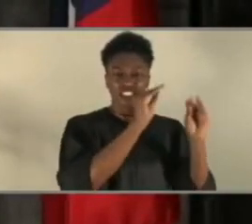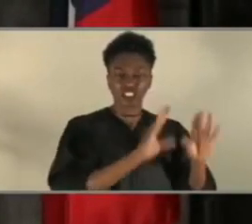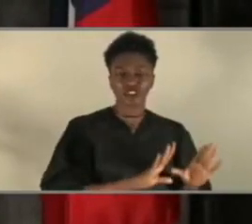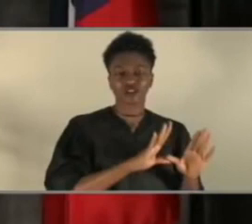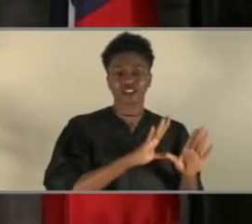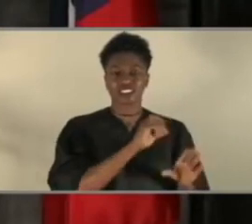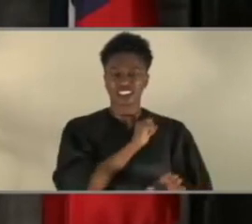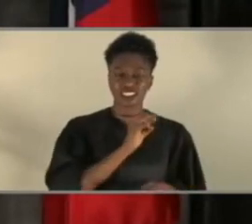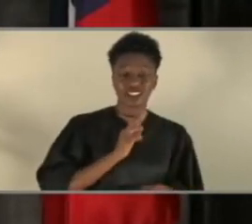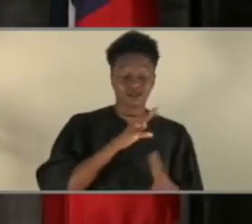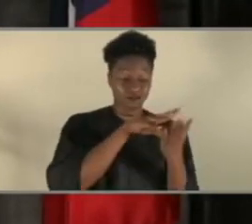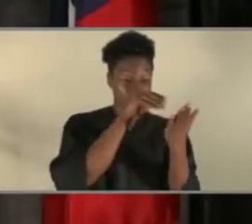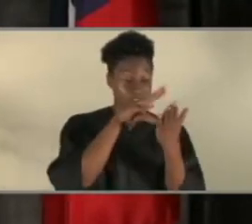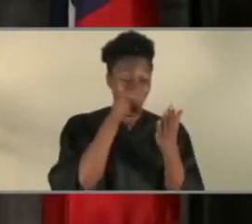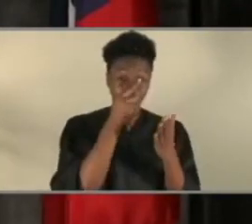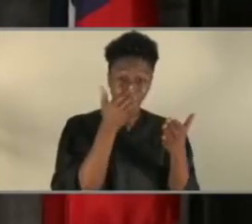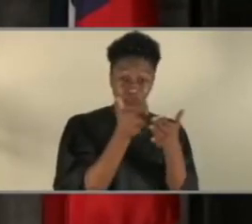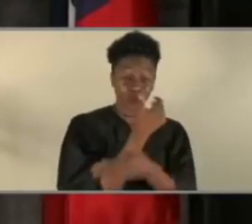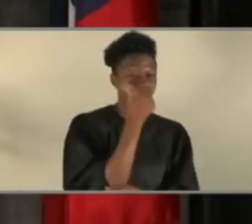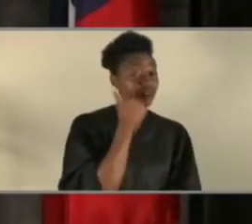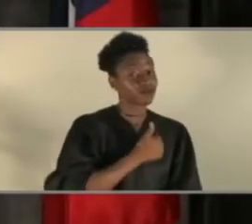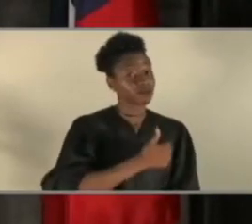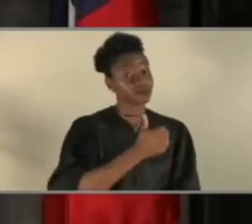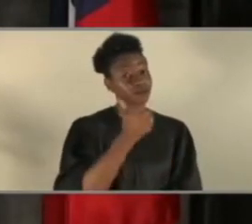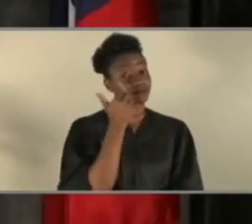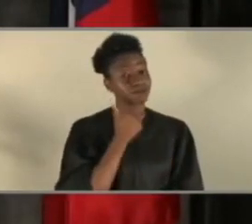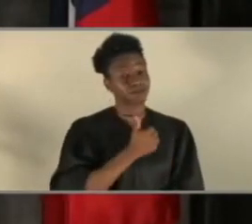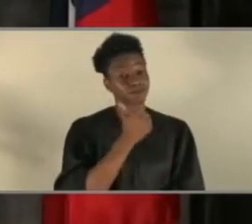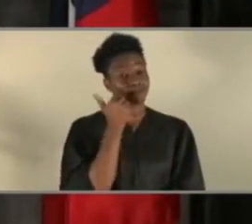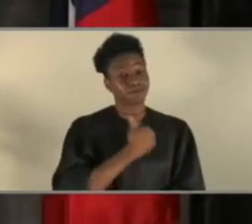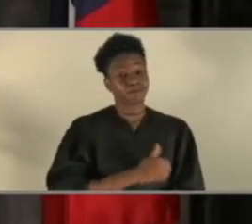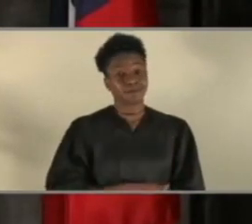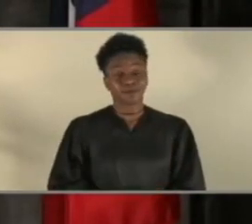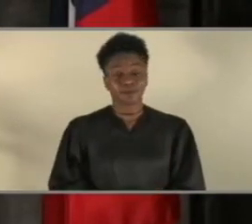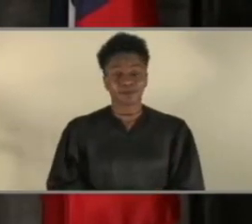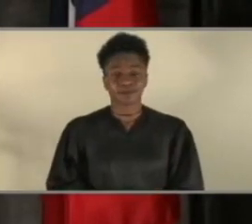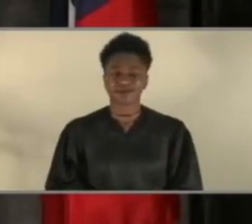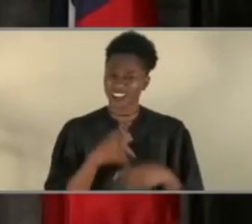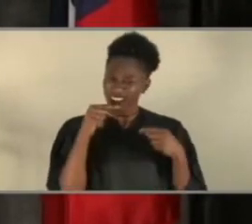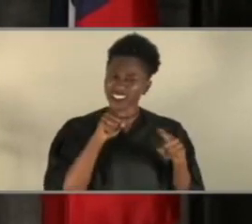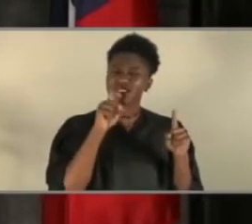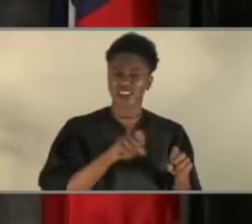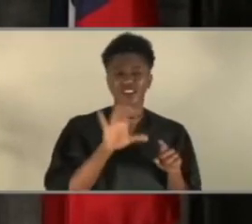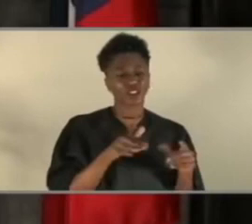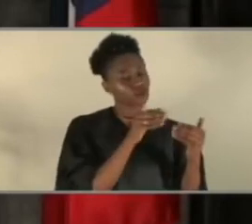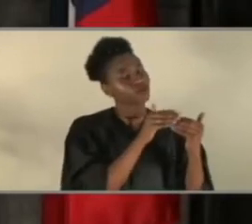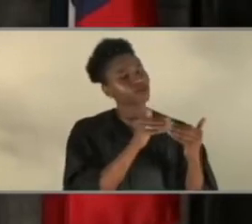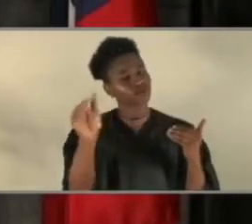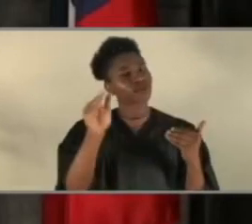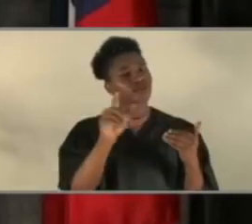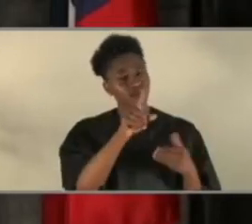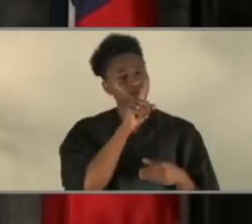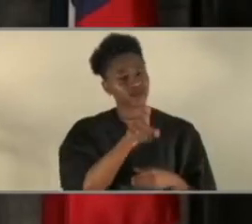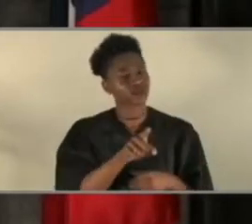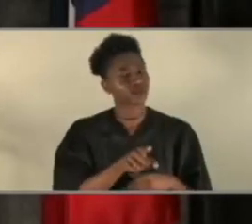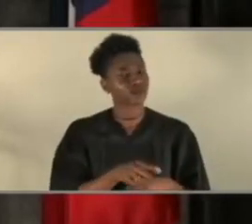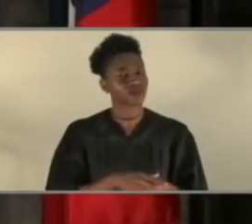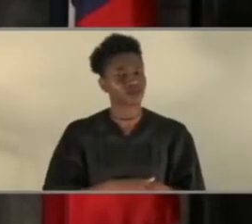and learned something new each day. This is something that I believe we will still have to do for the rest of our lives.